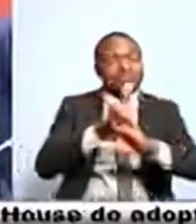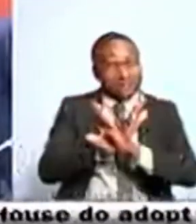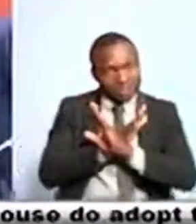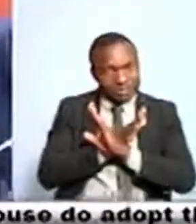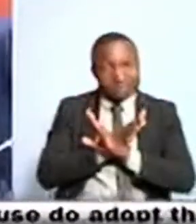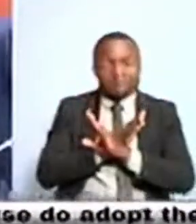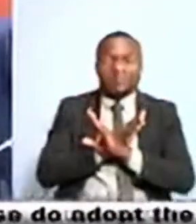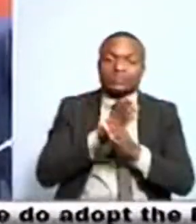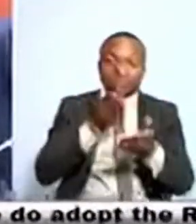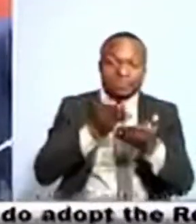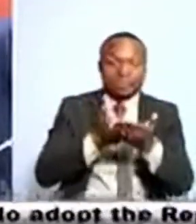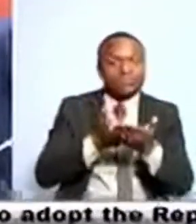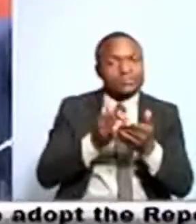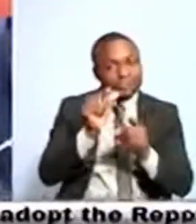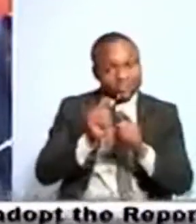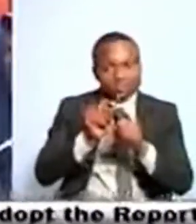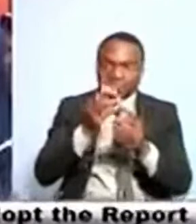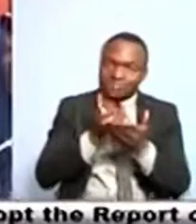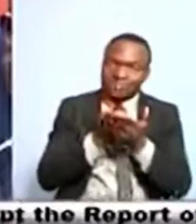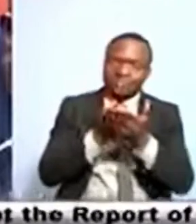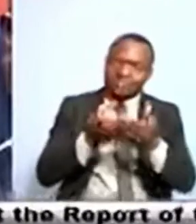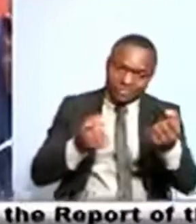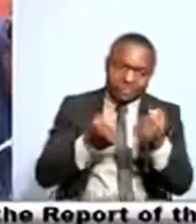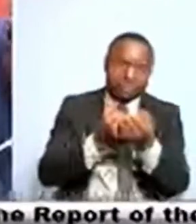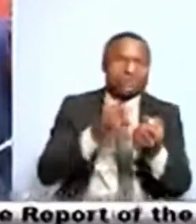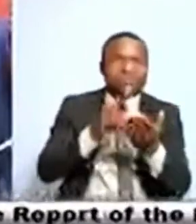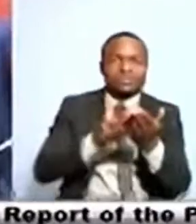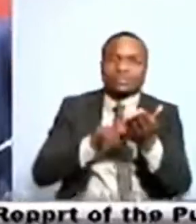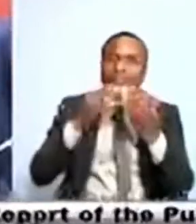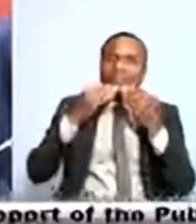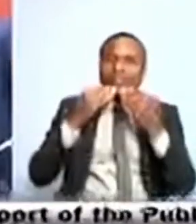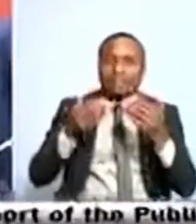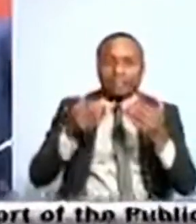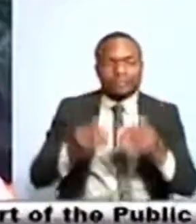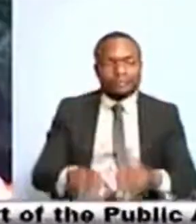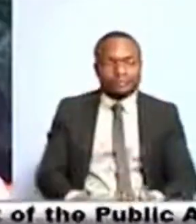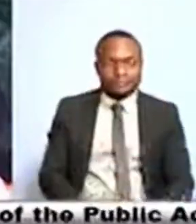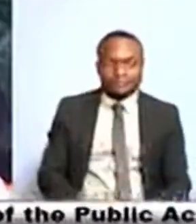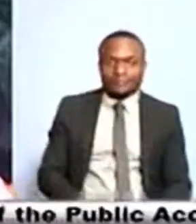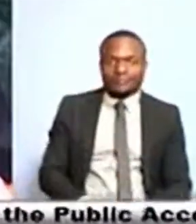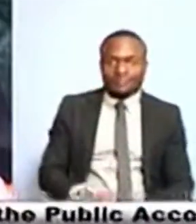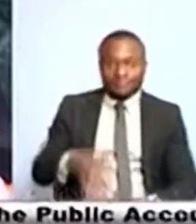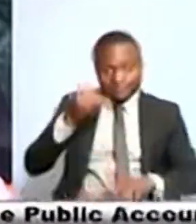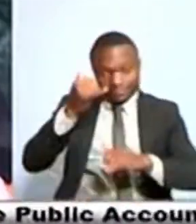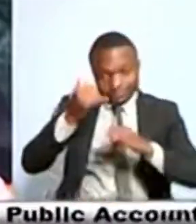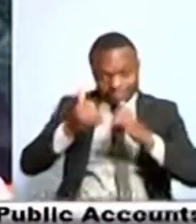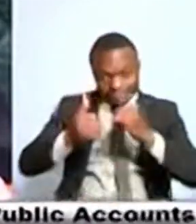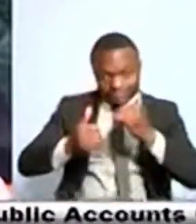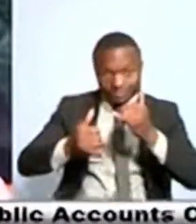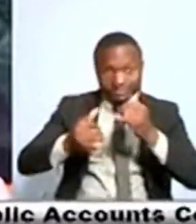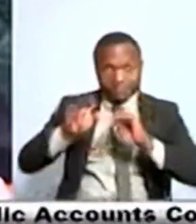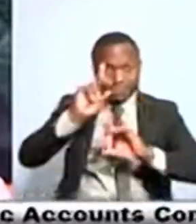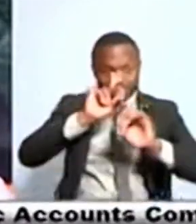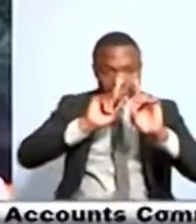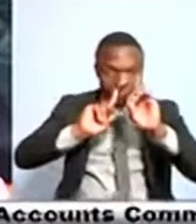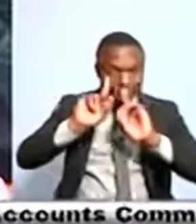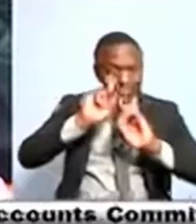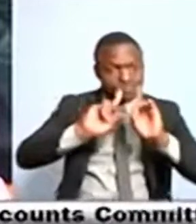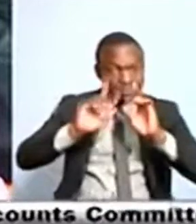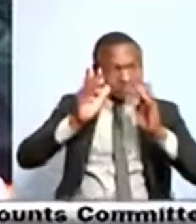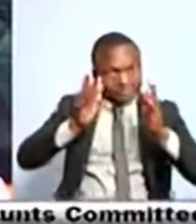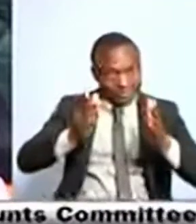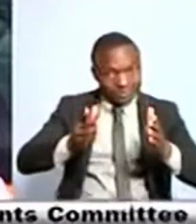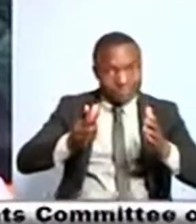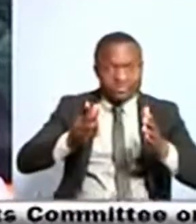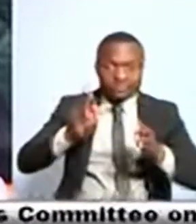Speaker, with these remarks, I submit and support the report. Thank you. Thank you very much. The last debater, as earlier announced,